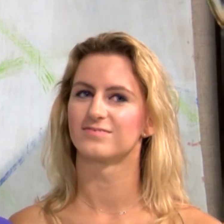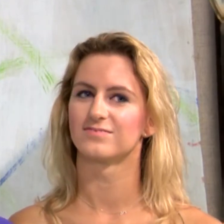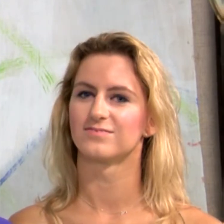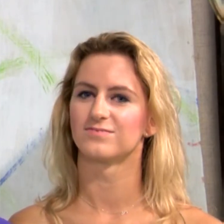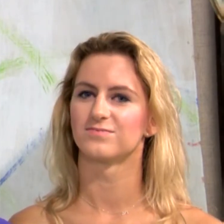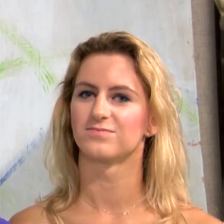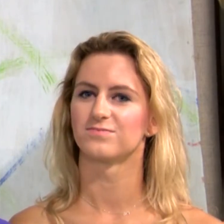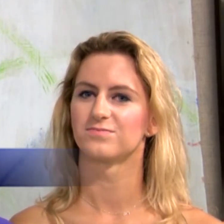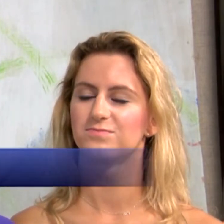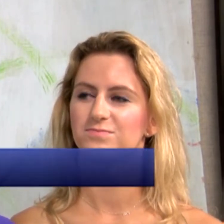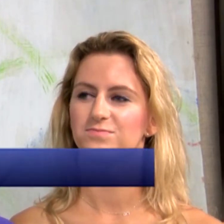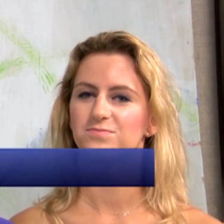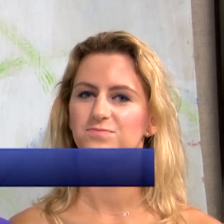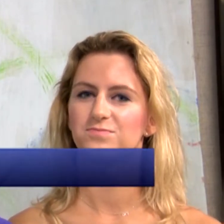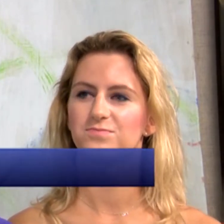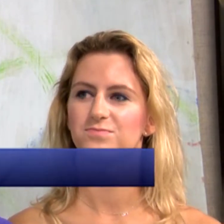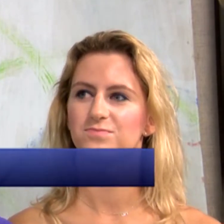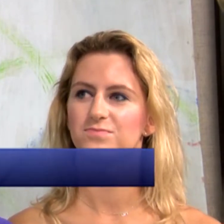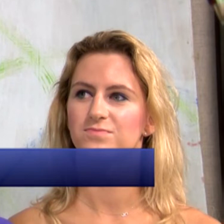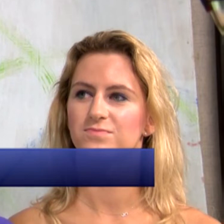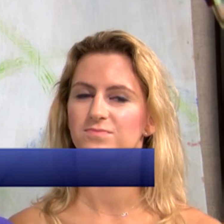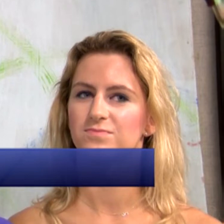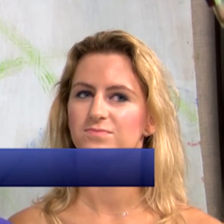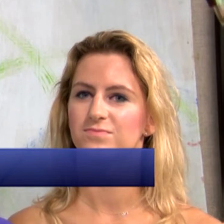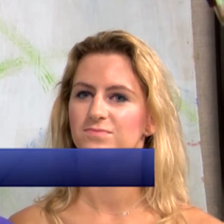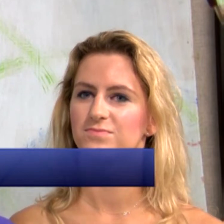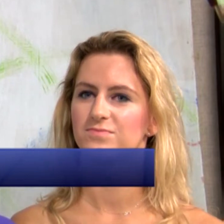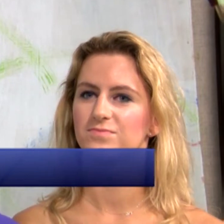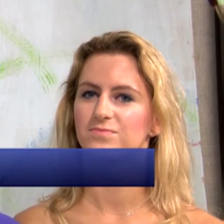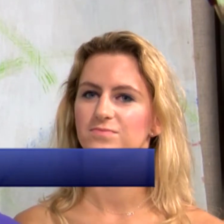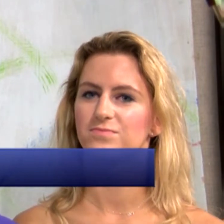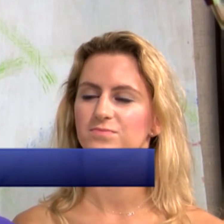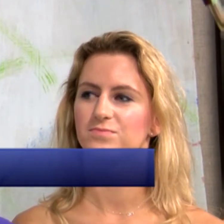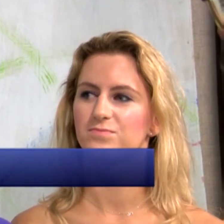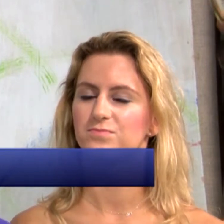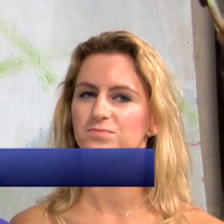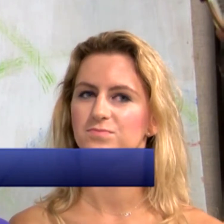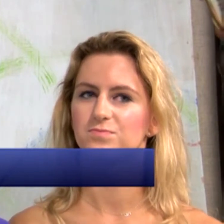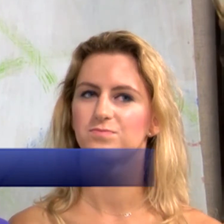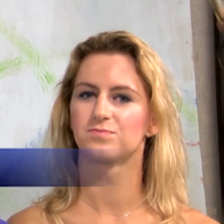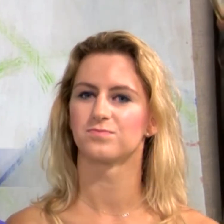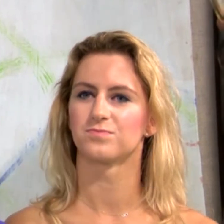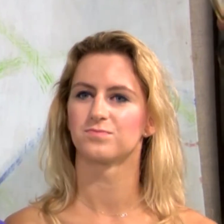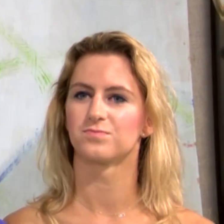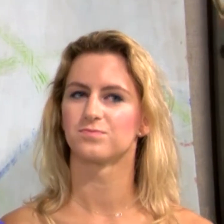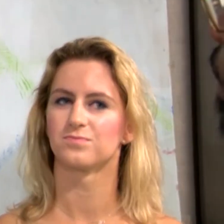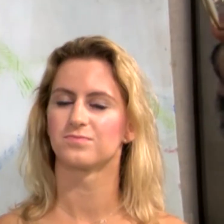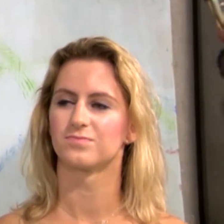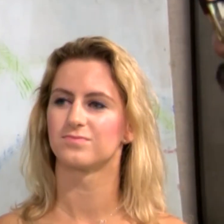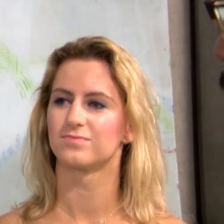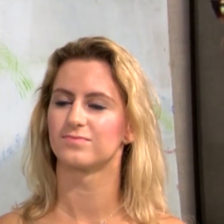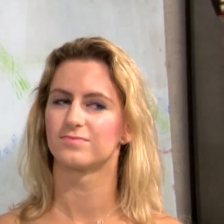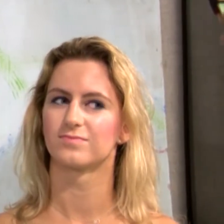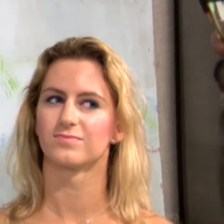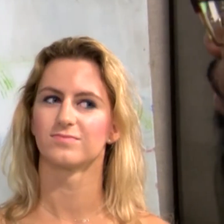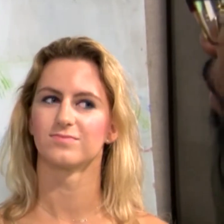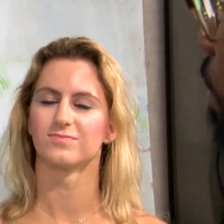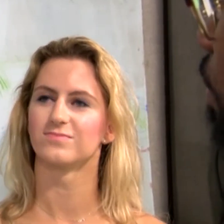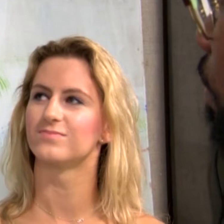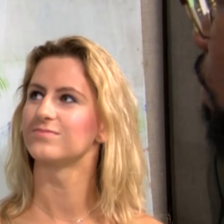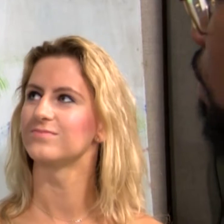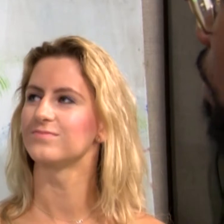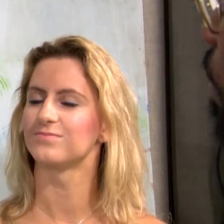situation. So there'll be over 100 dancers and they'll be all separated in different categories. So from juveniles, juniors, adults